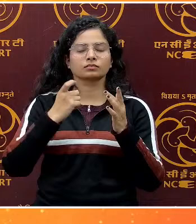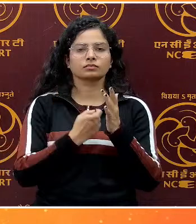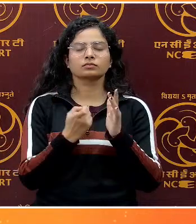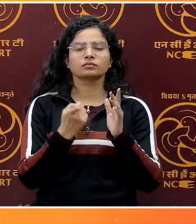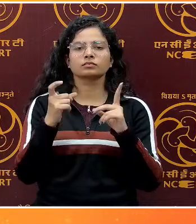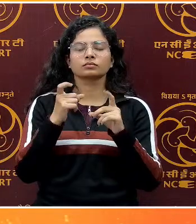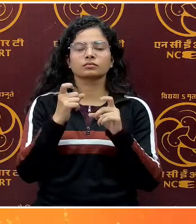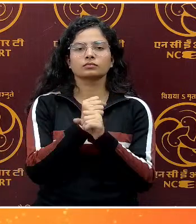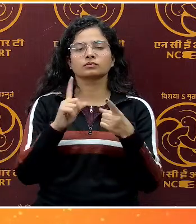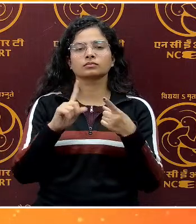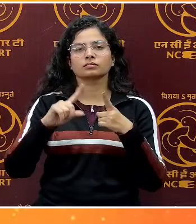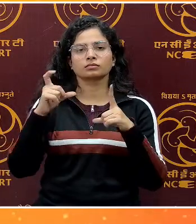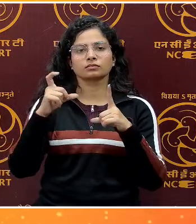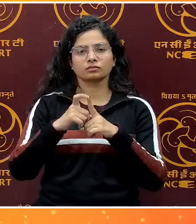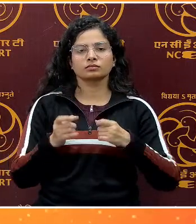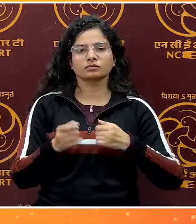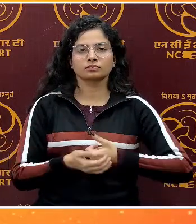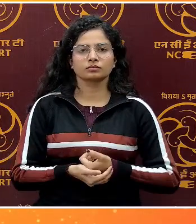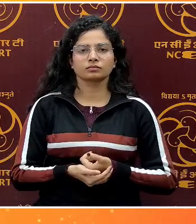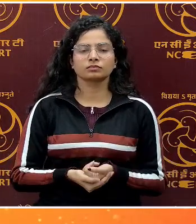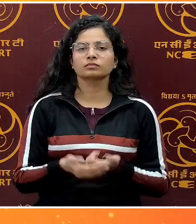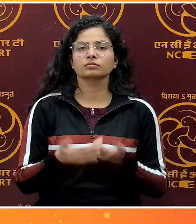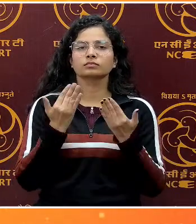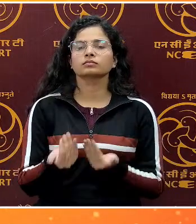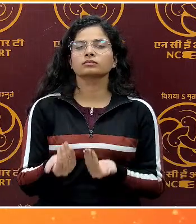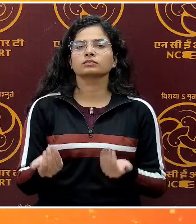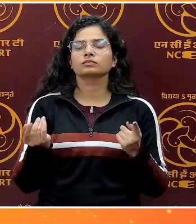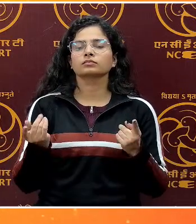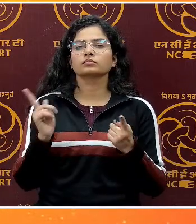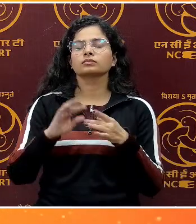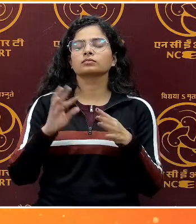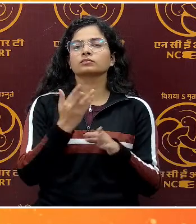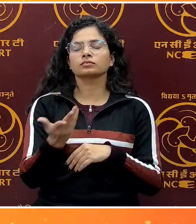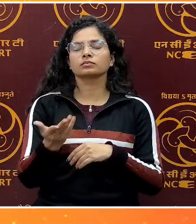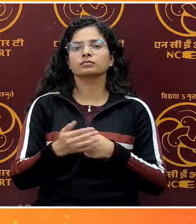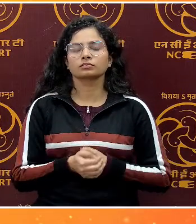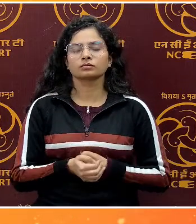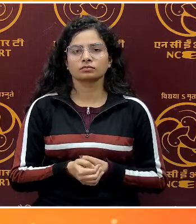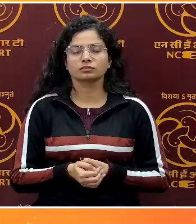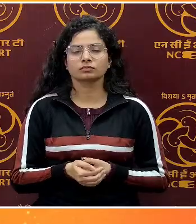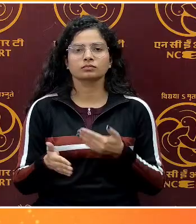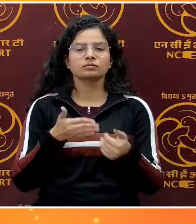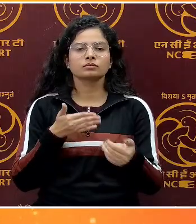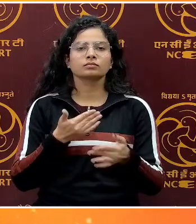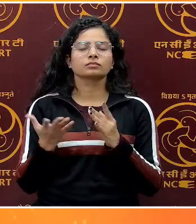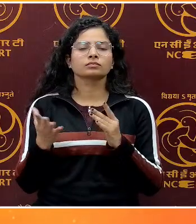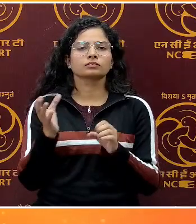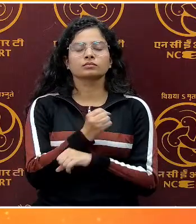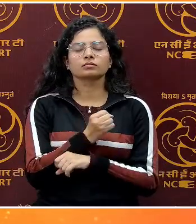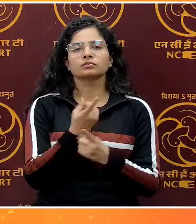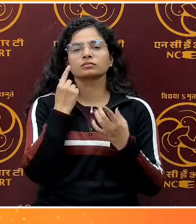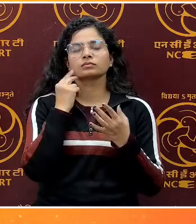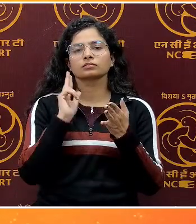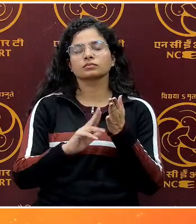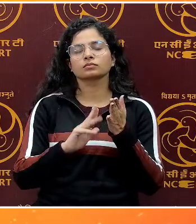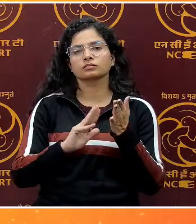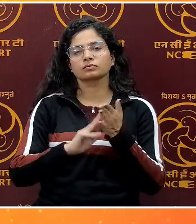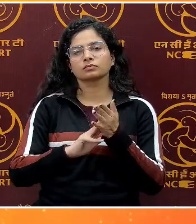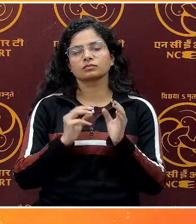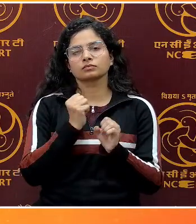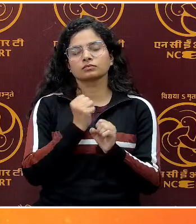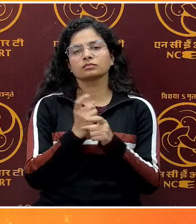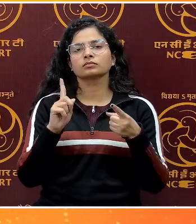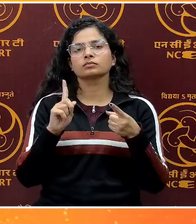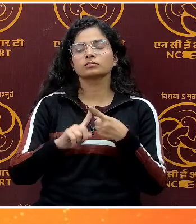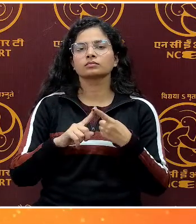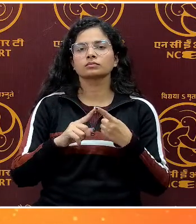hitting the mirror and going back. Now in this case, what is happening? To get the image of an object, these